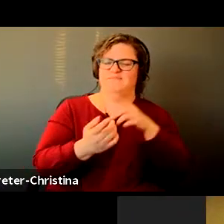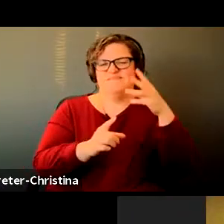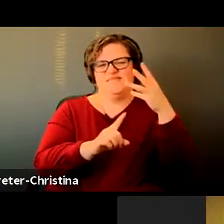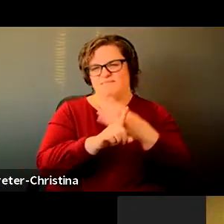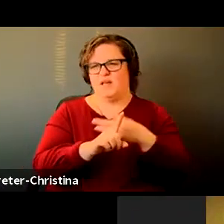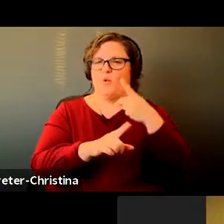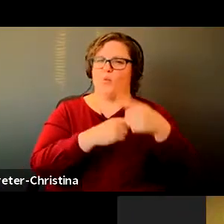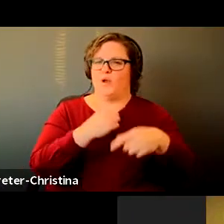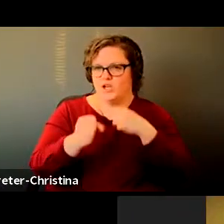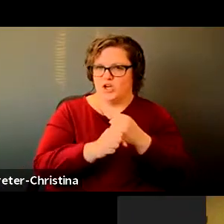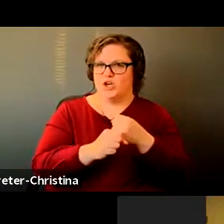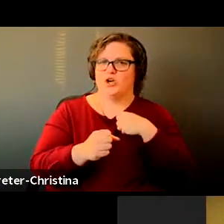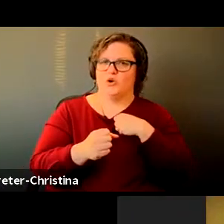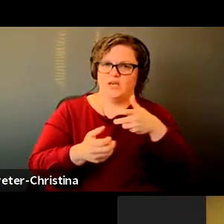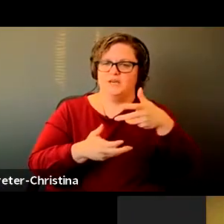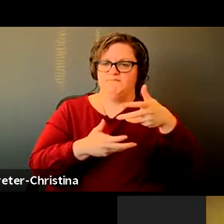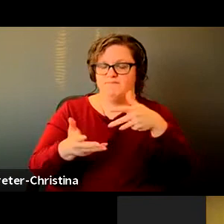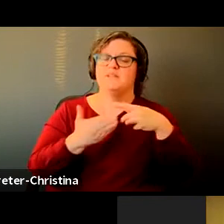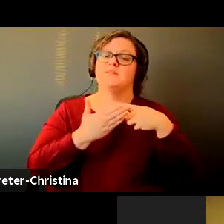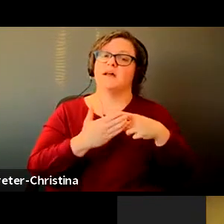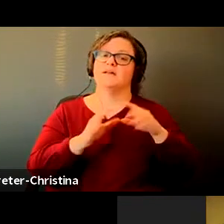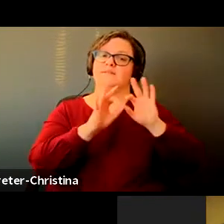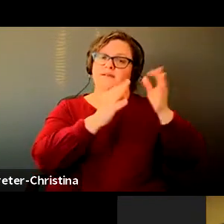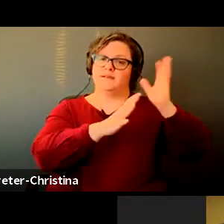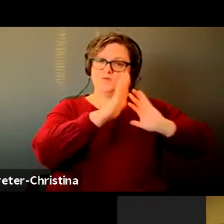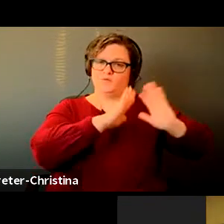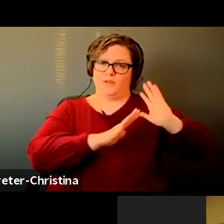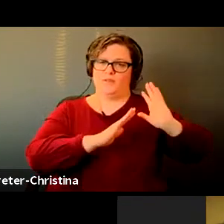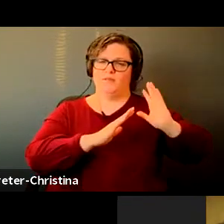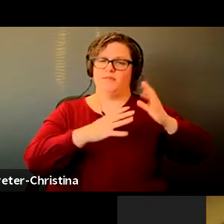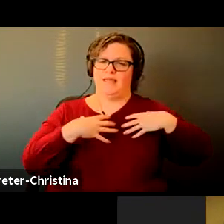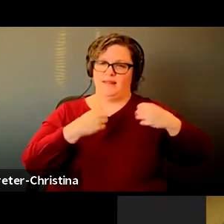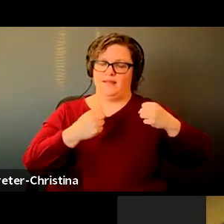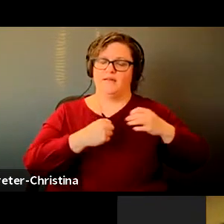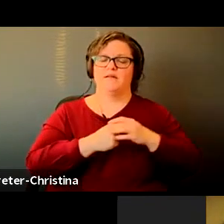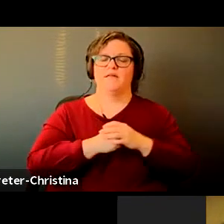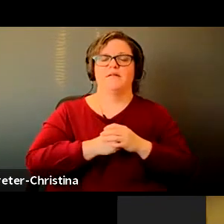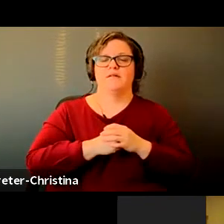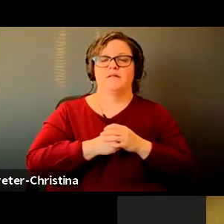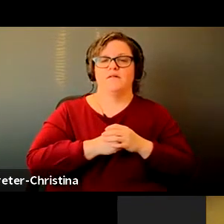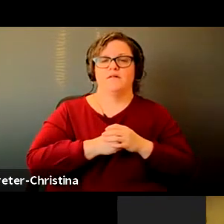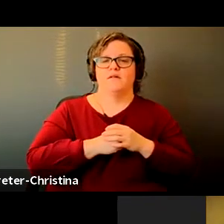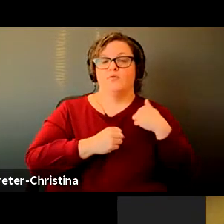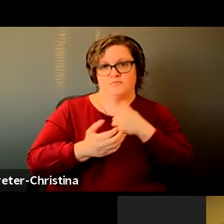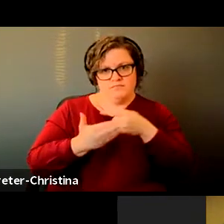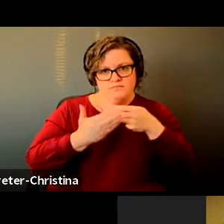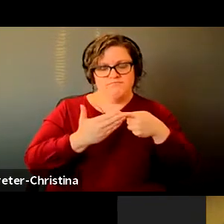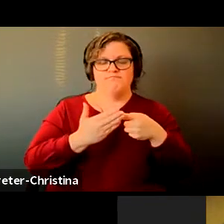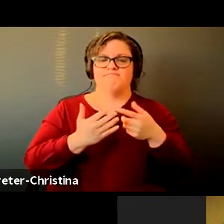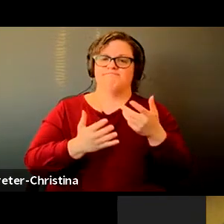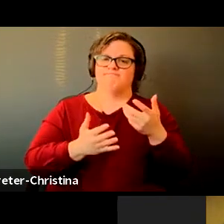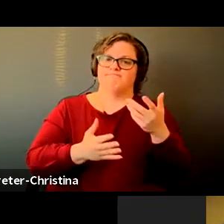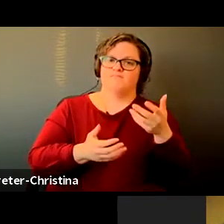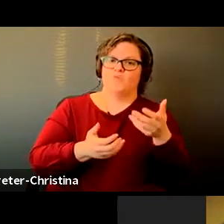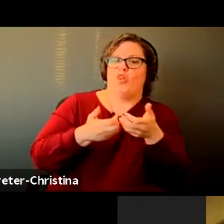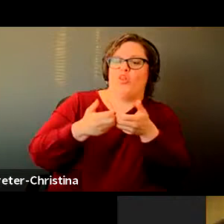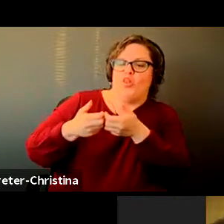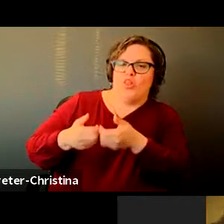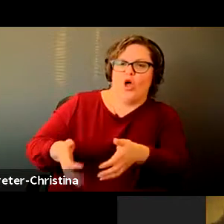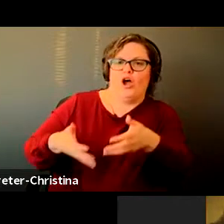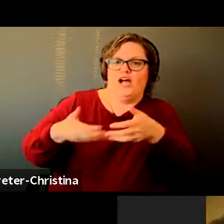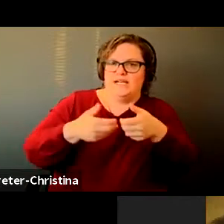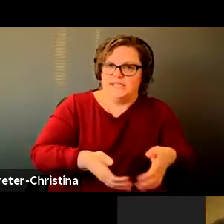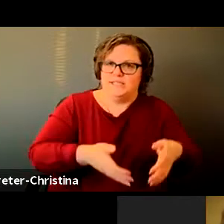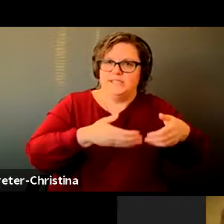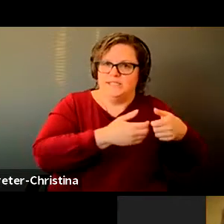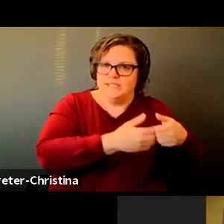we're delving into the question of ancestral healing. Because a lot of times there's that question of loss that you know, gets asked, and that I